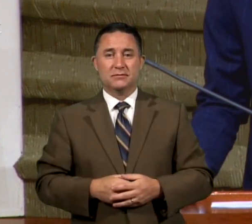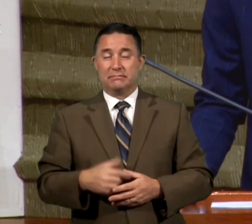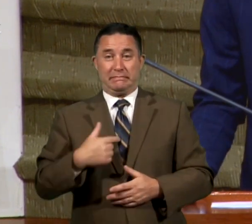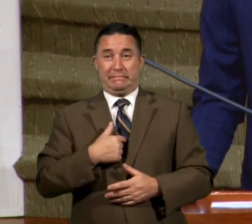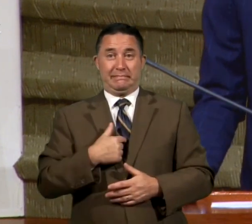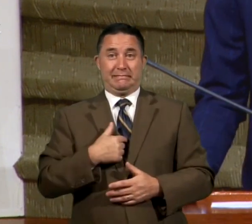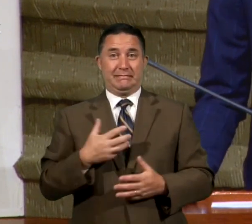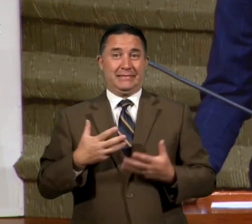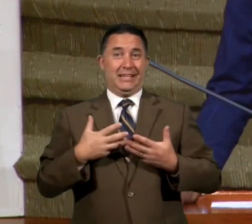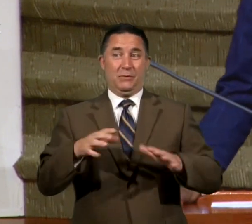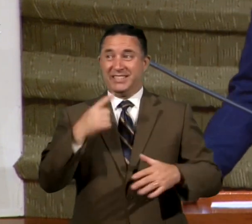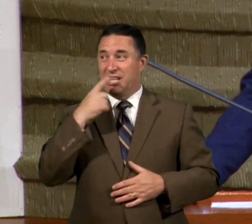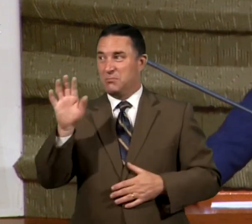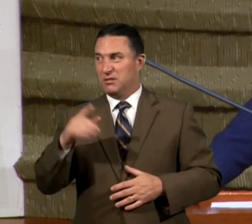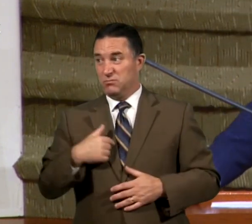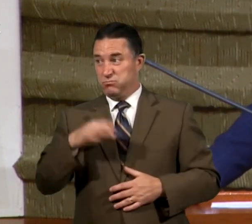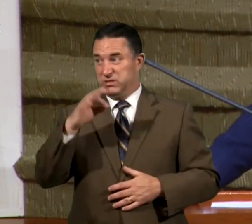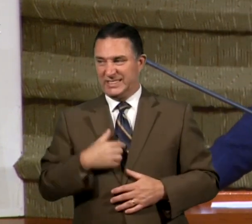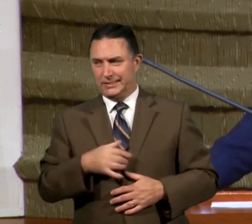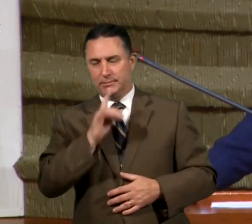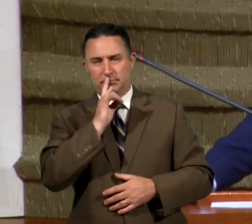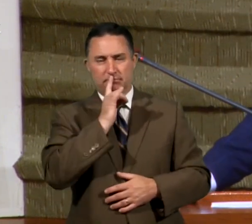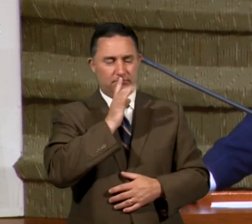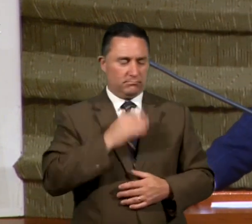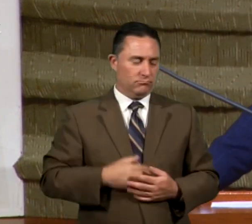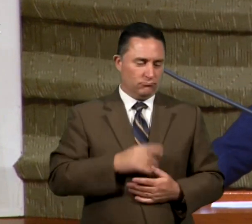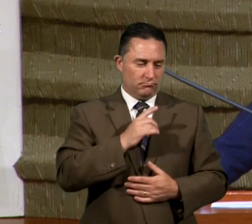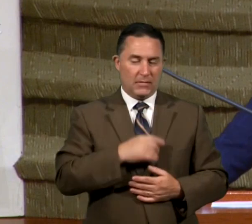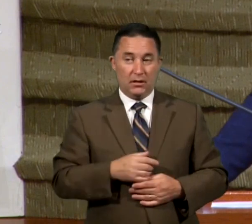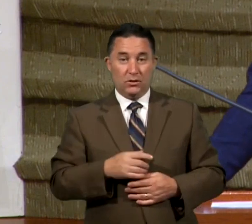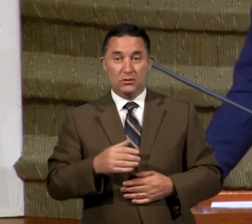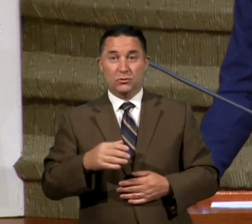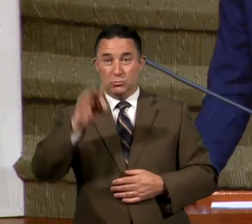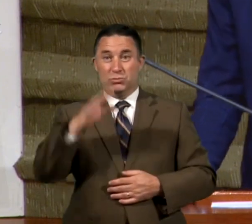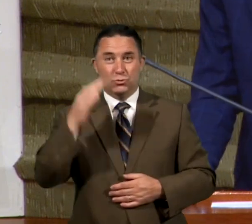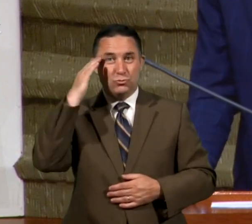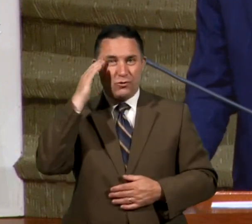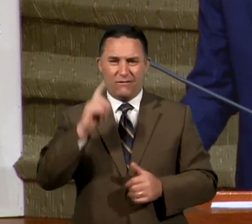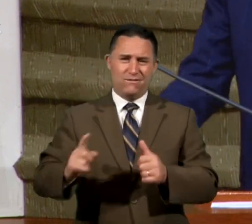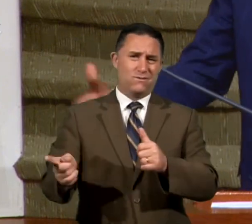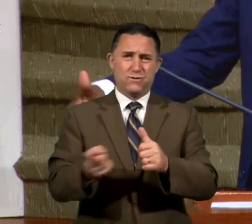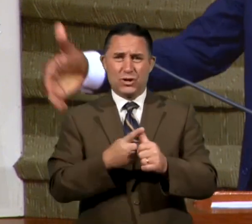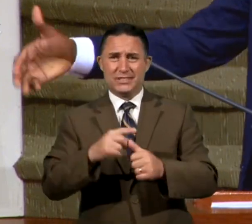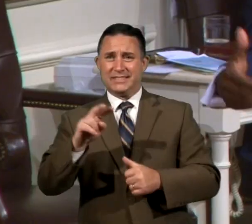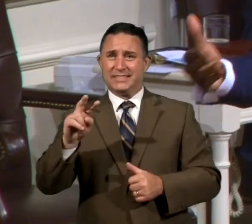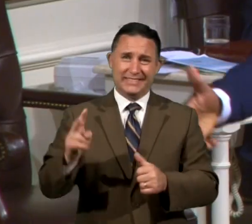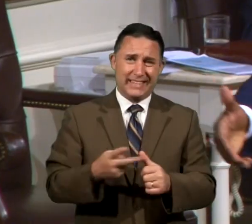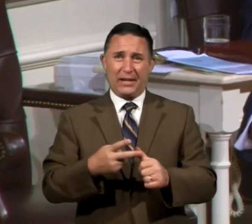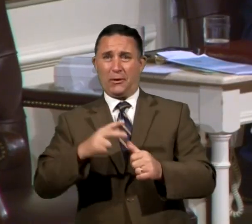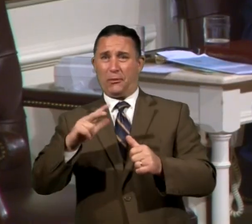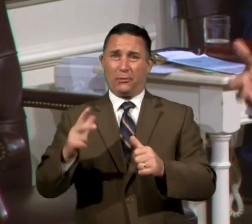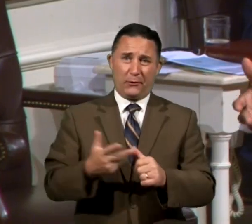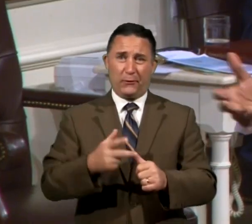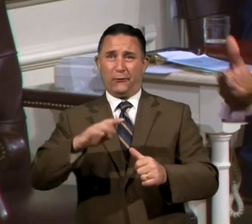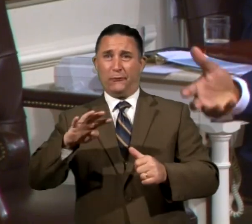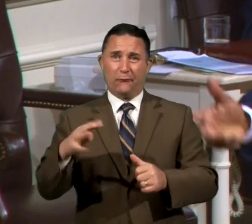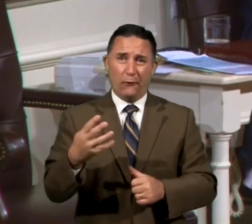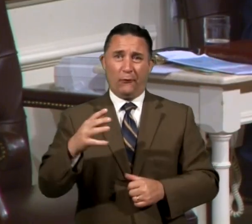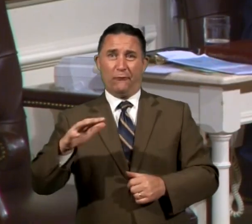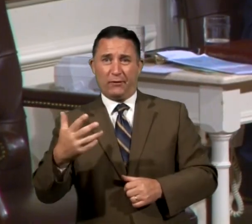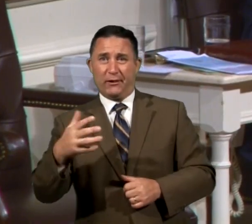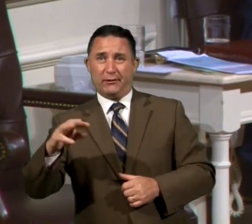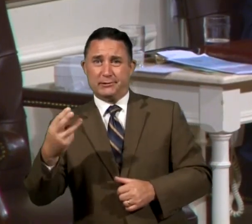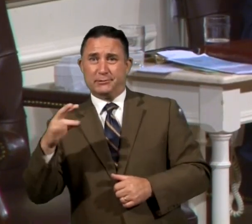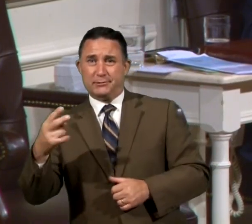did not want to tell people that I was a preacher. Yeah, anybody that's a preacher, you know your first, second, third, fourth, fifth, sixth, seventh, eighth, ninth,